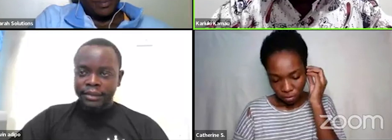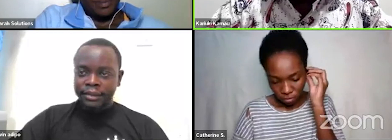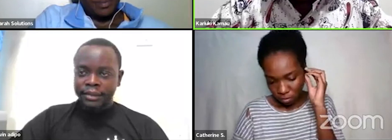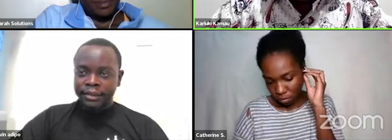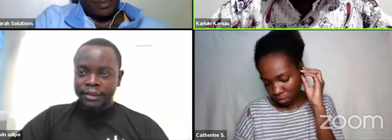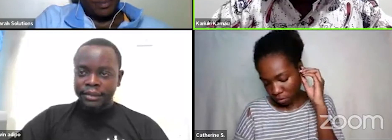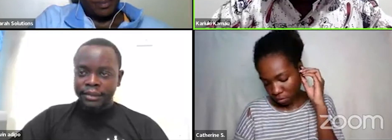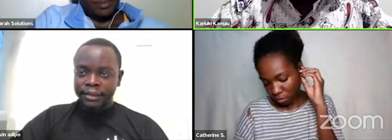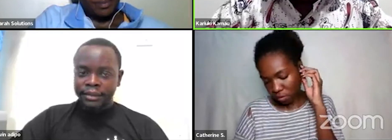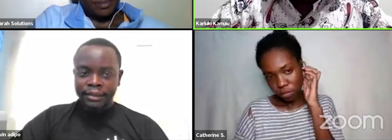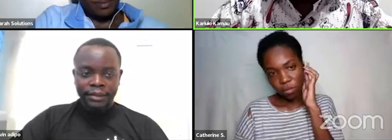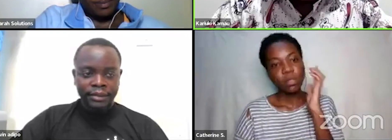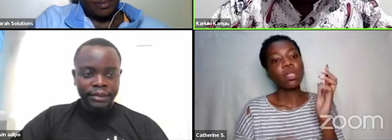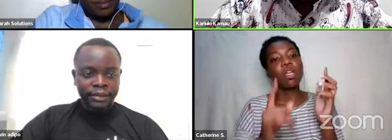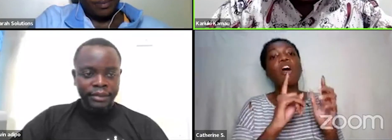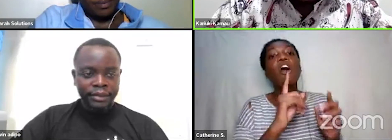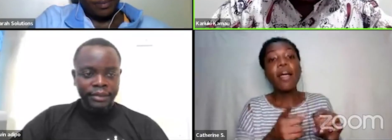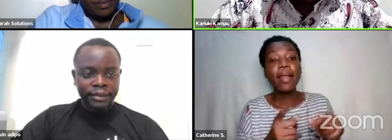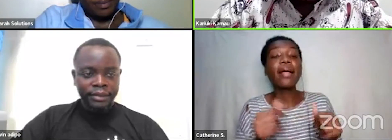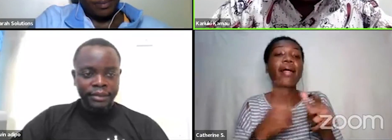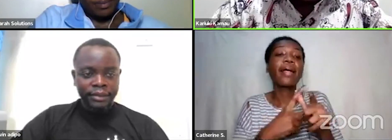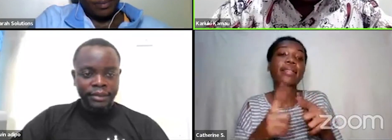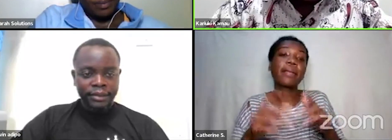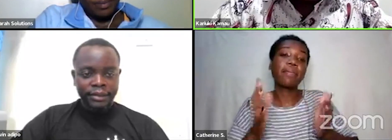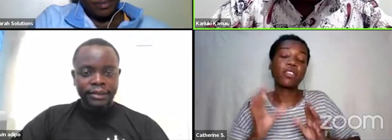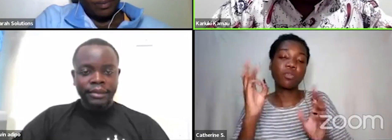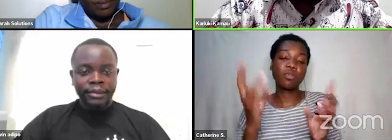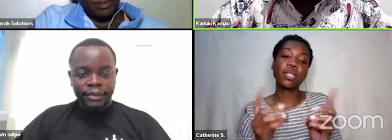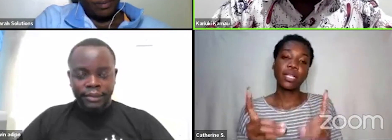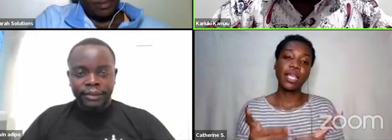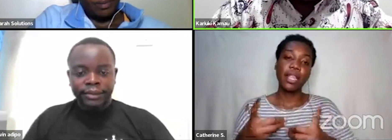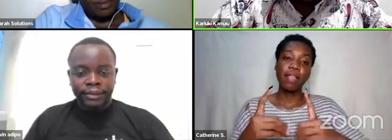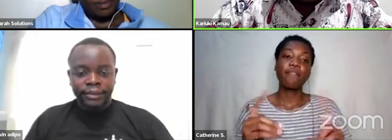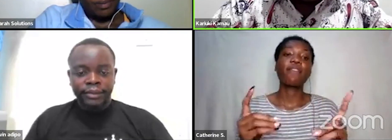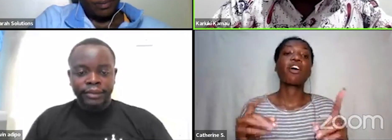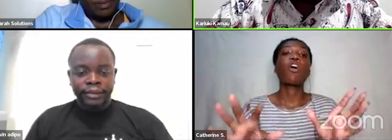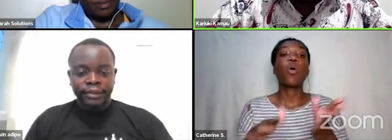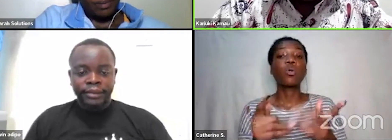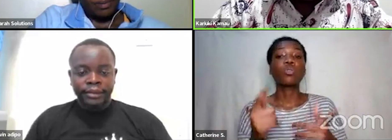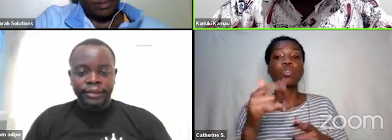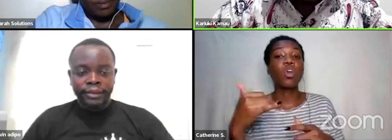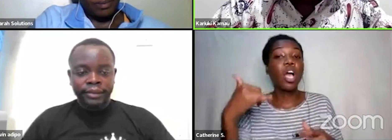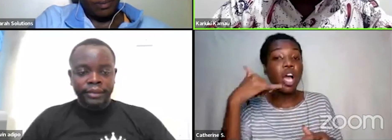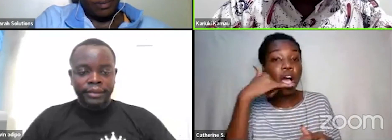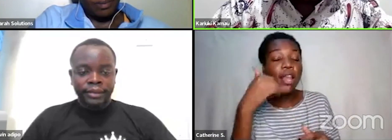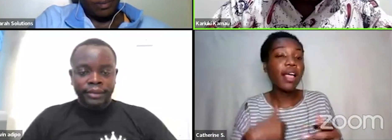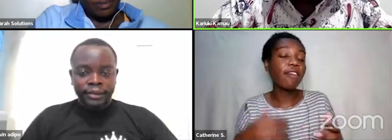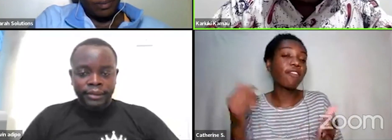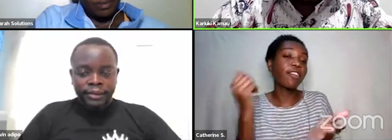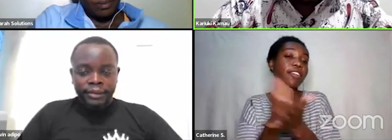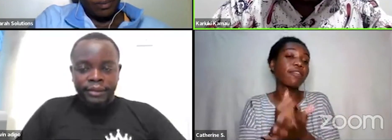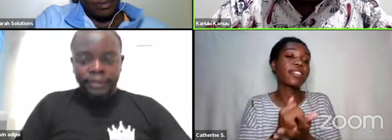Yes, you order. Once you order, somebody will deliver, or you just call. There is an office line